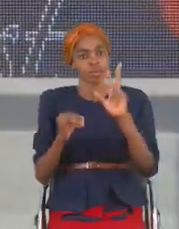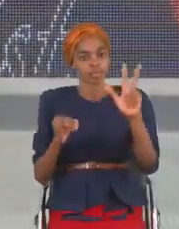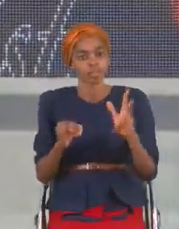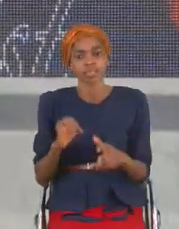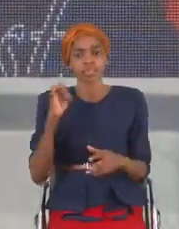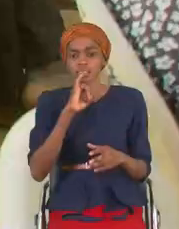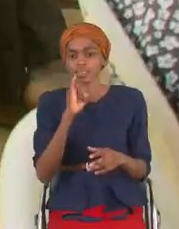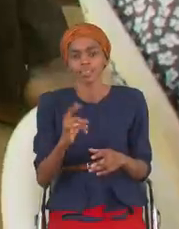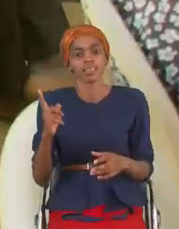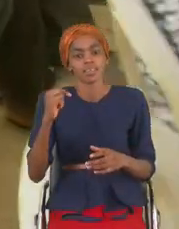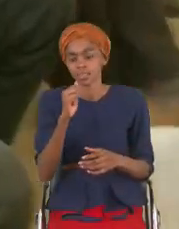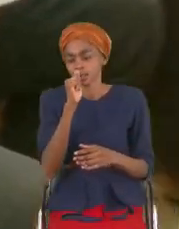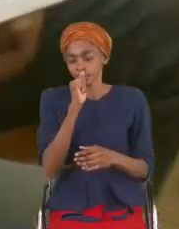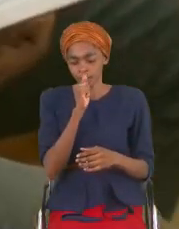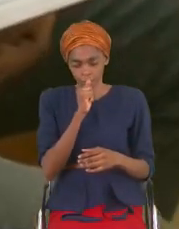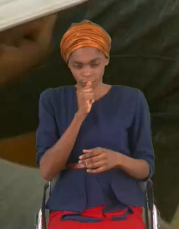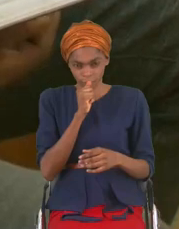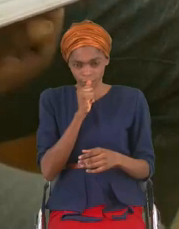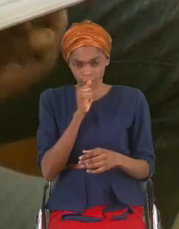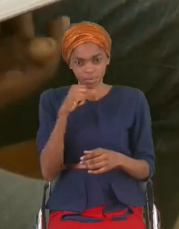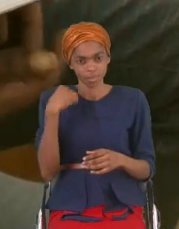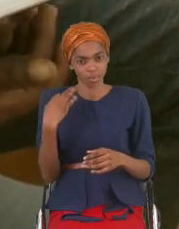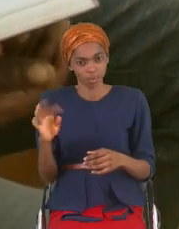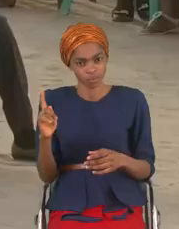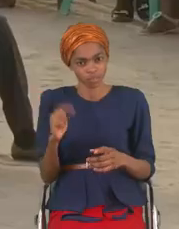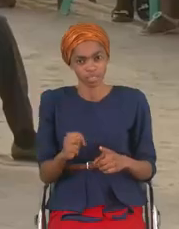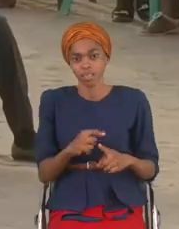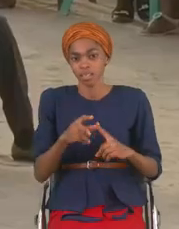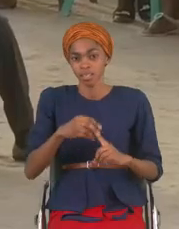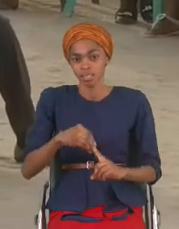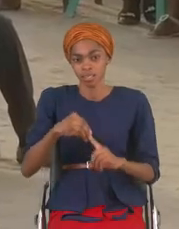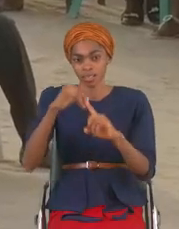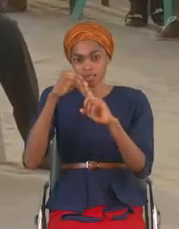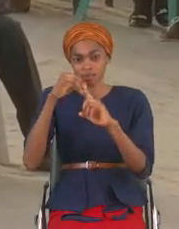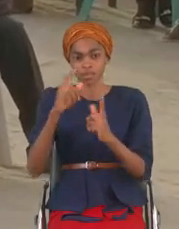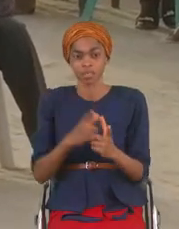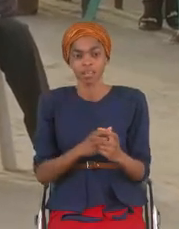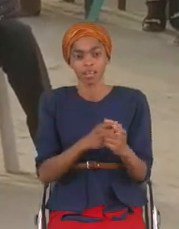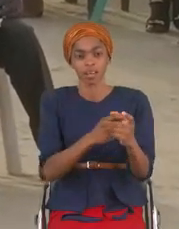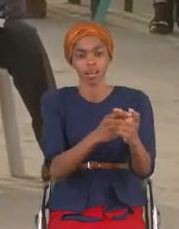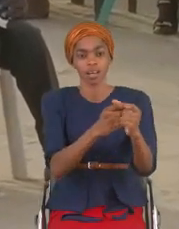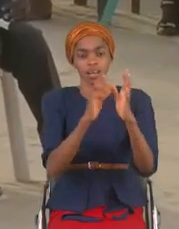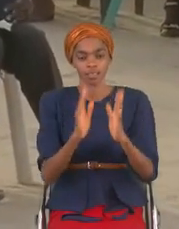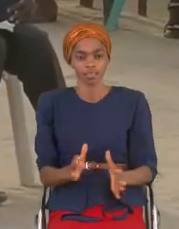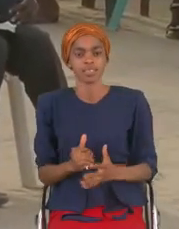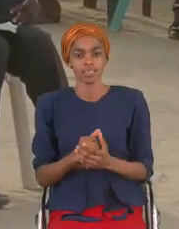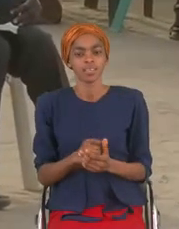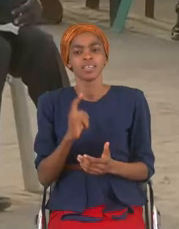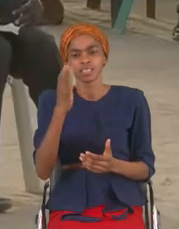is the perseverance of distinguished athletes. They know how they should do